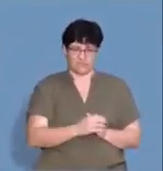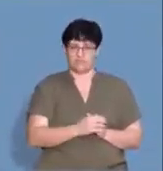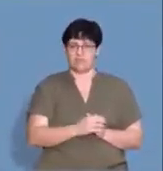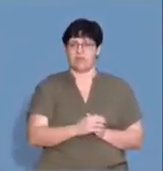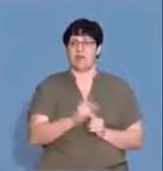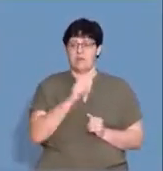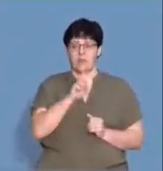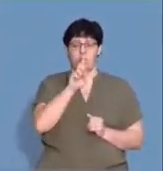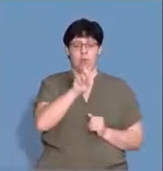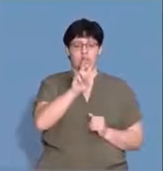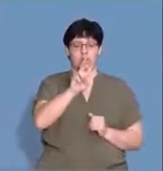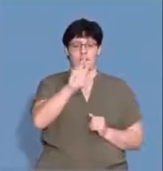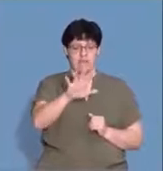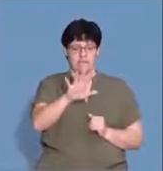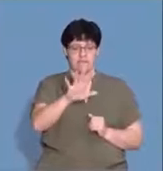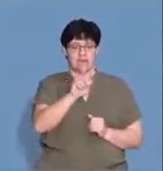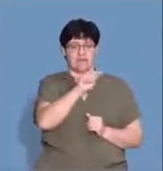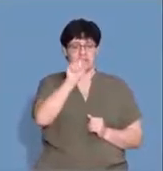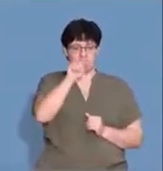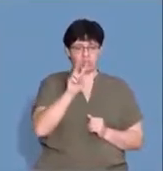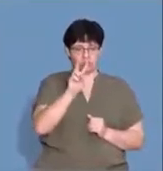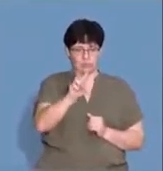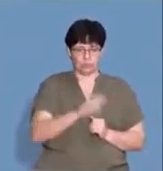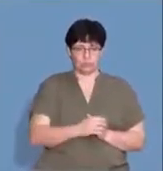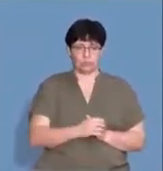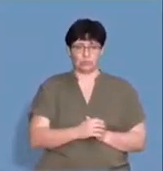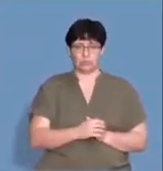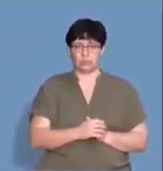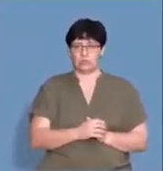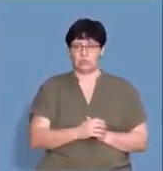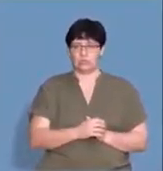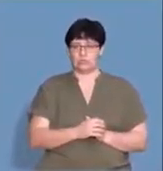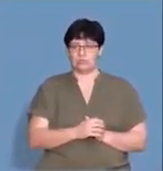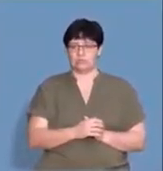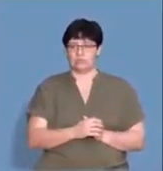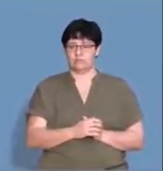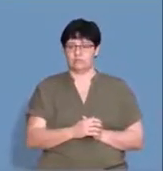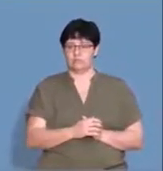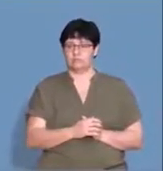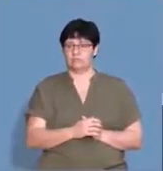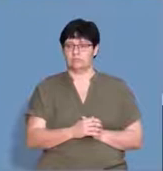my 125 divided by 2, I'll do that on my calculator.